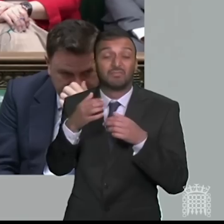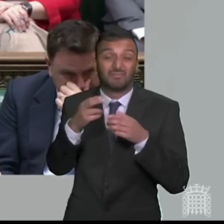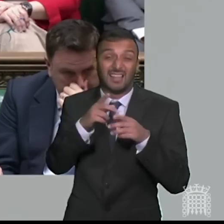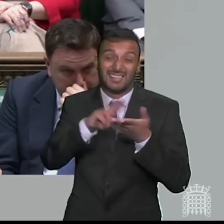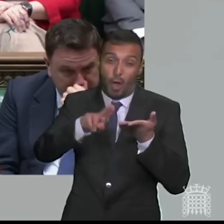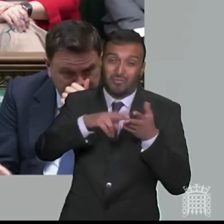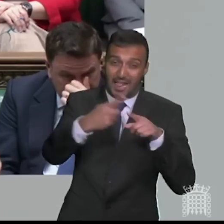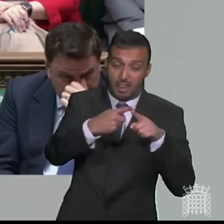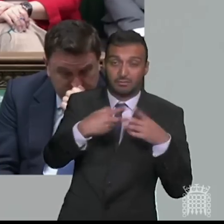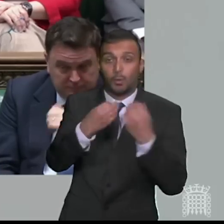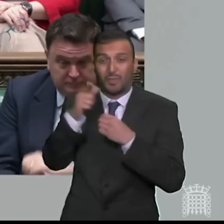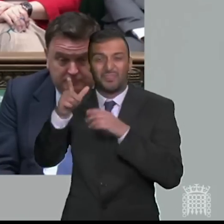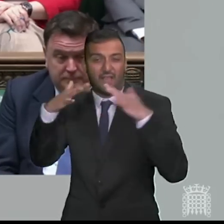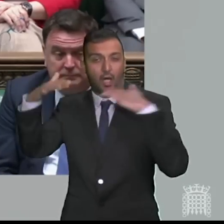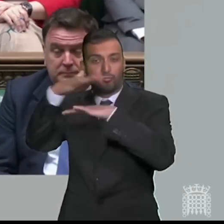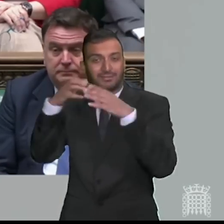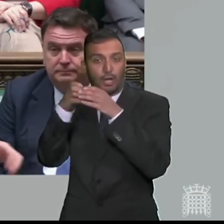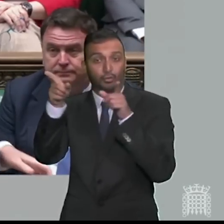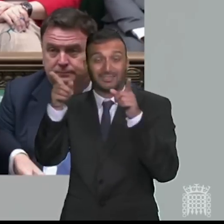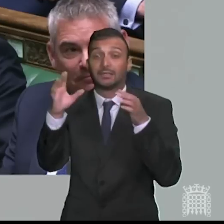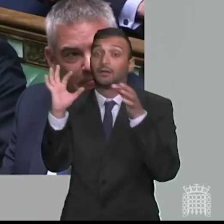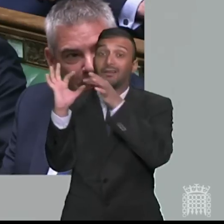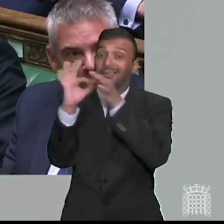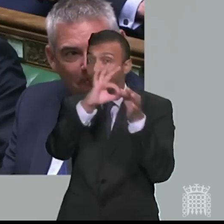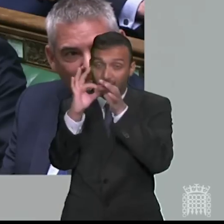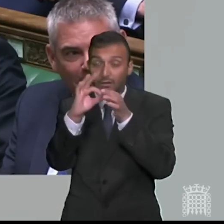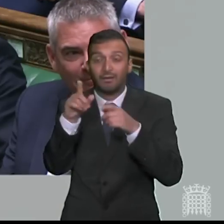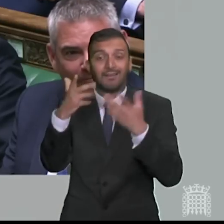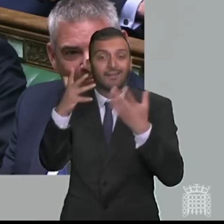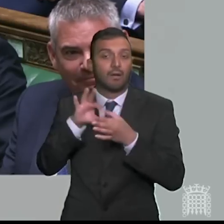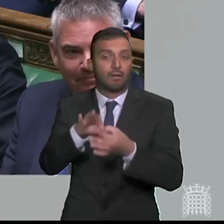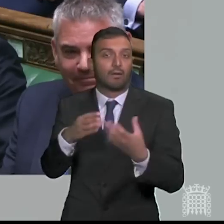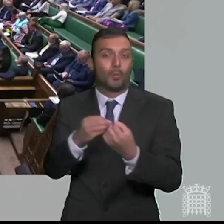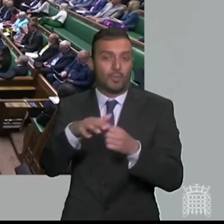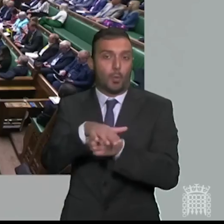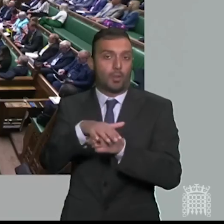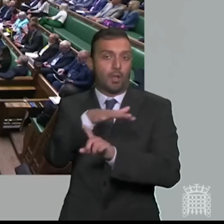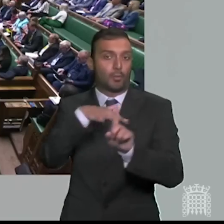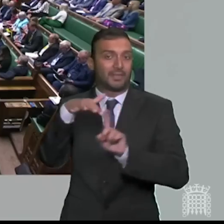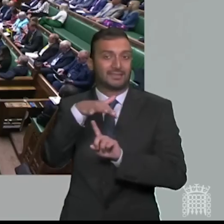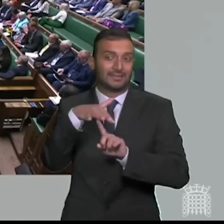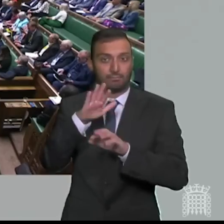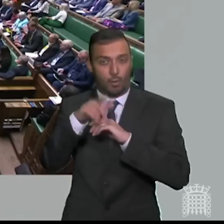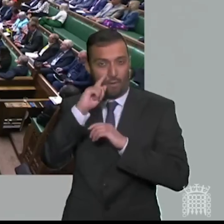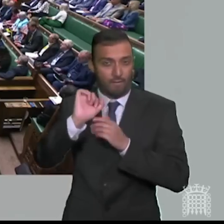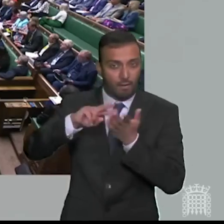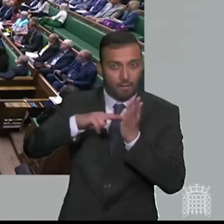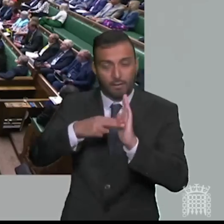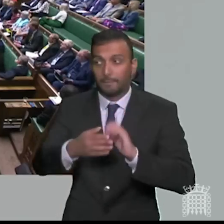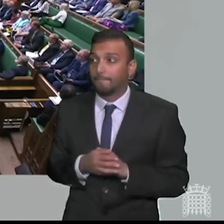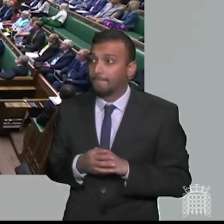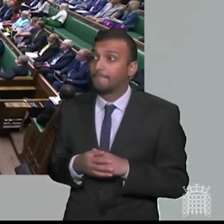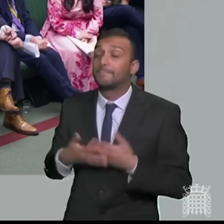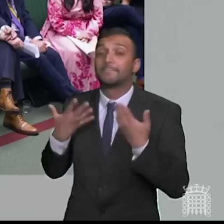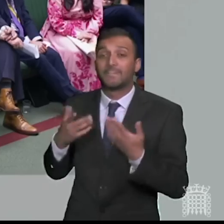working closely with the local community on their plans. We now come to the Deputy Leader of the SNP, Murray